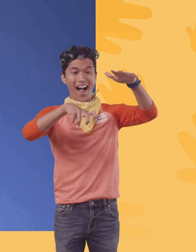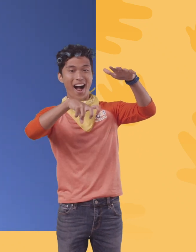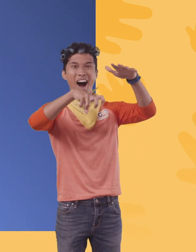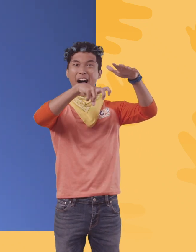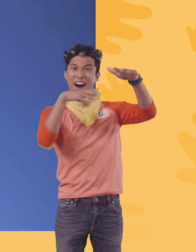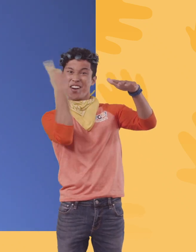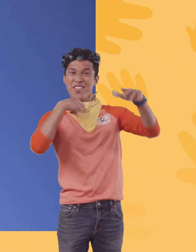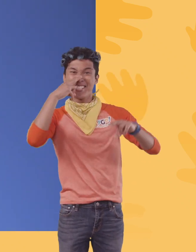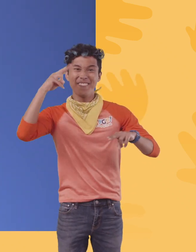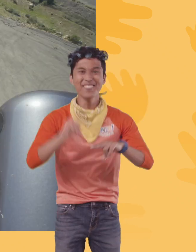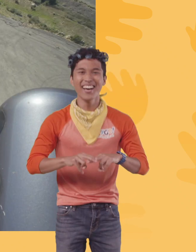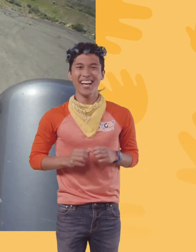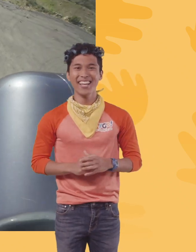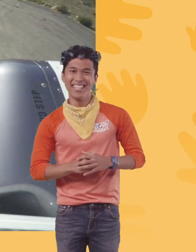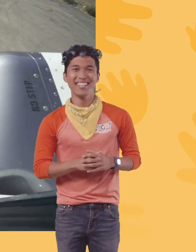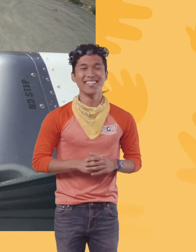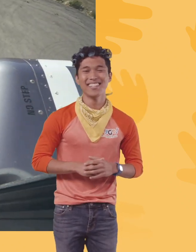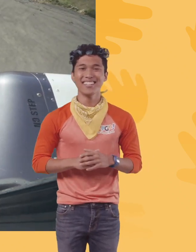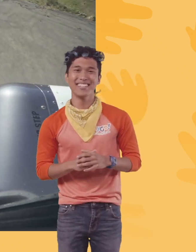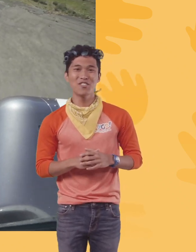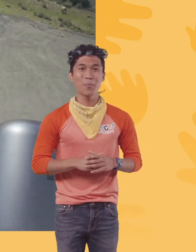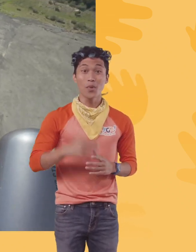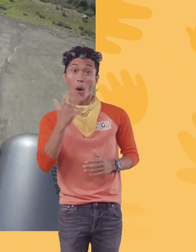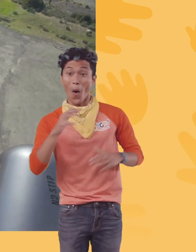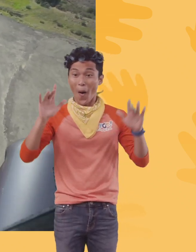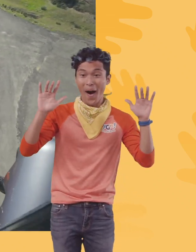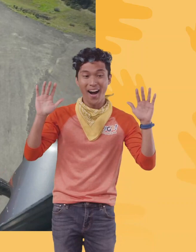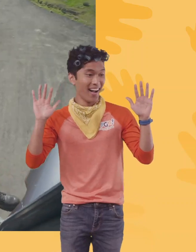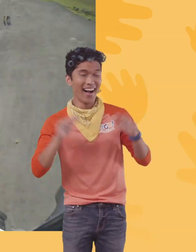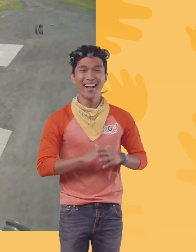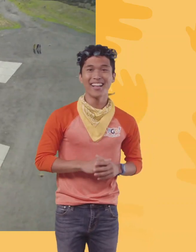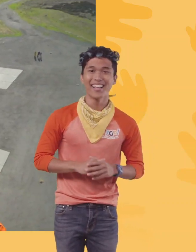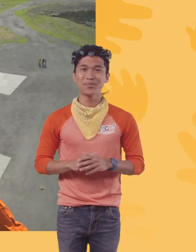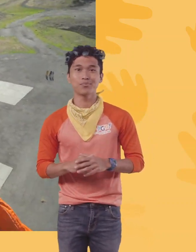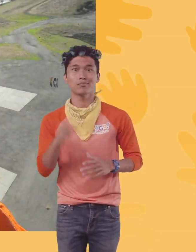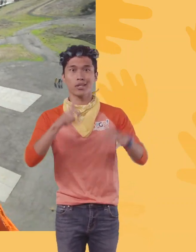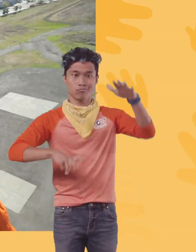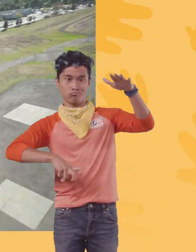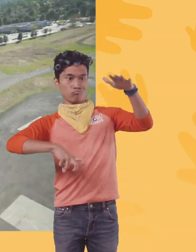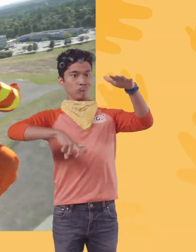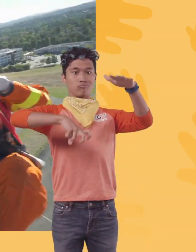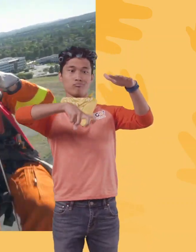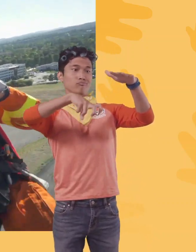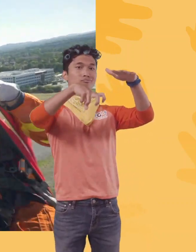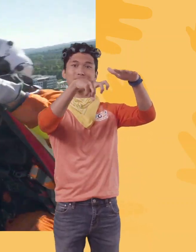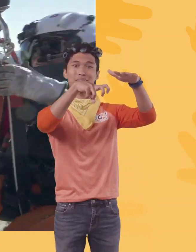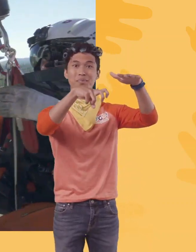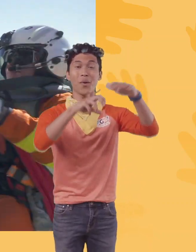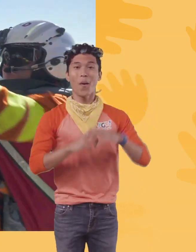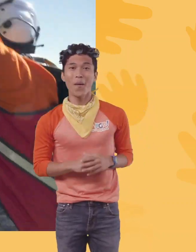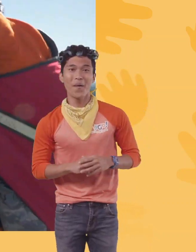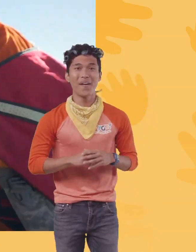That looks fun! Whoa, hello! Wow, he just got hoisted all the way up into the